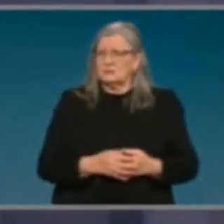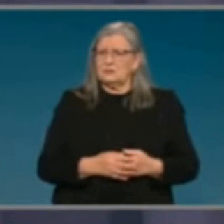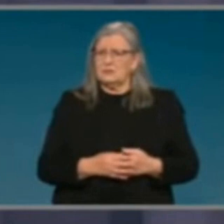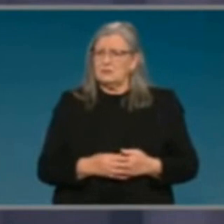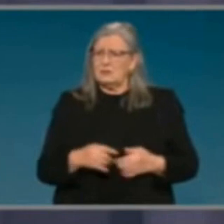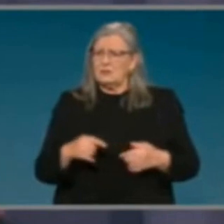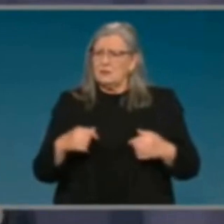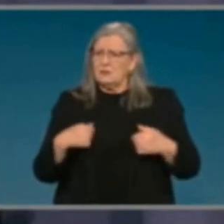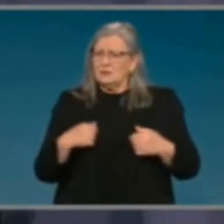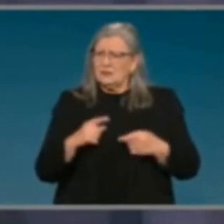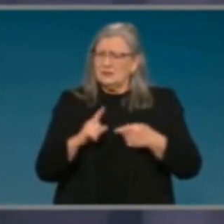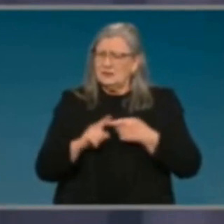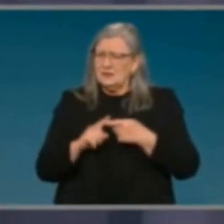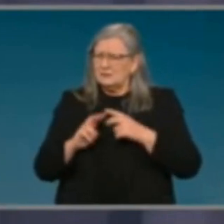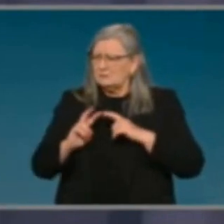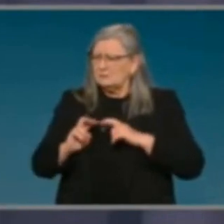other facilities.